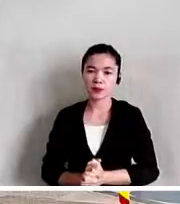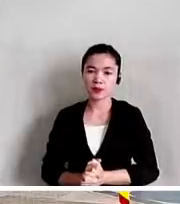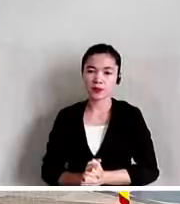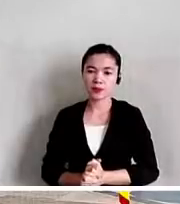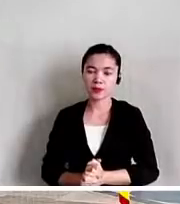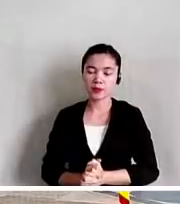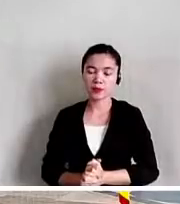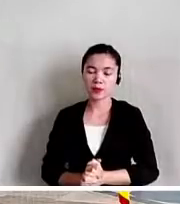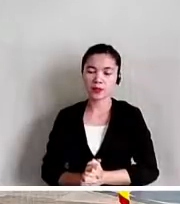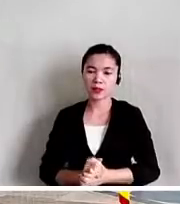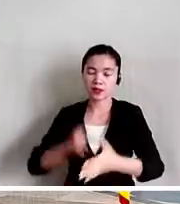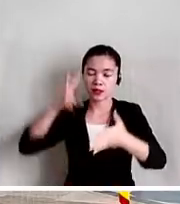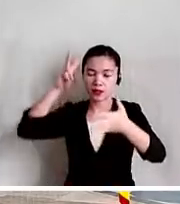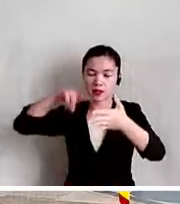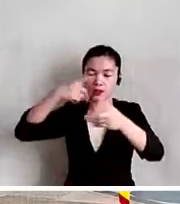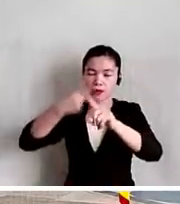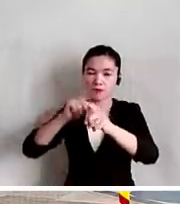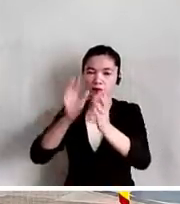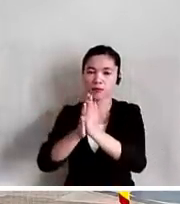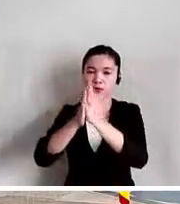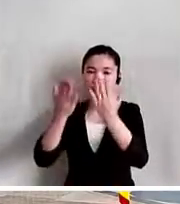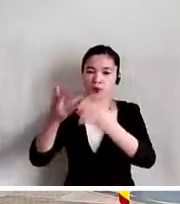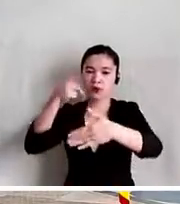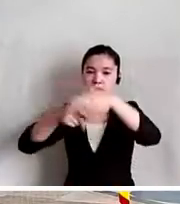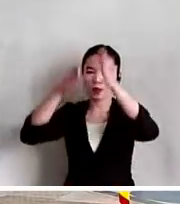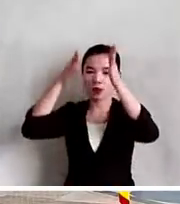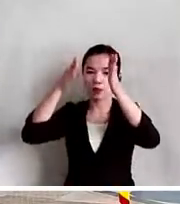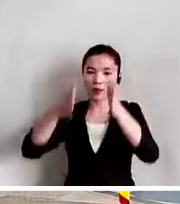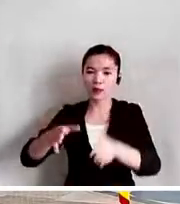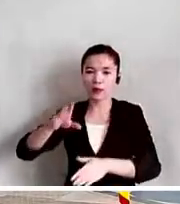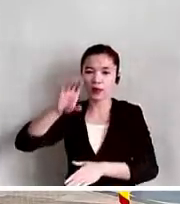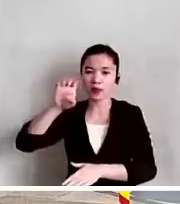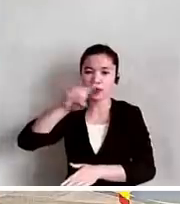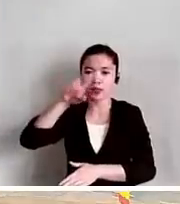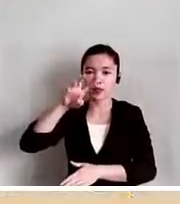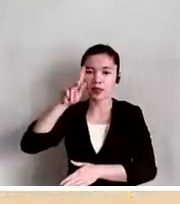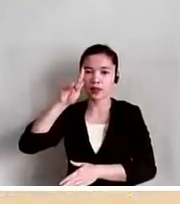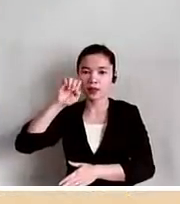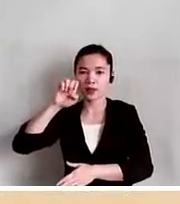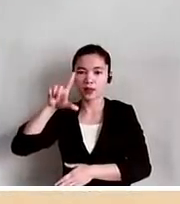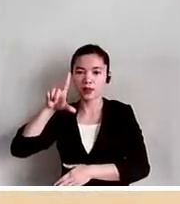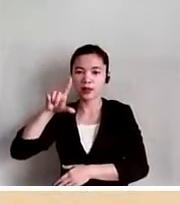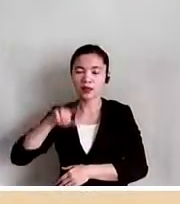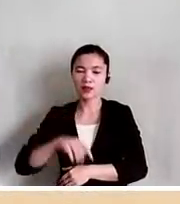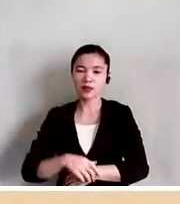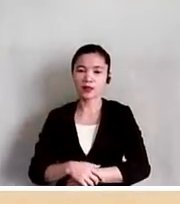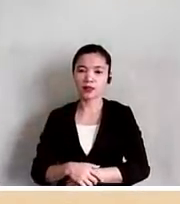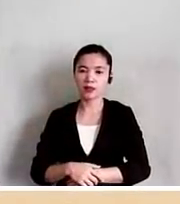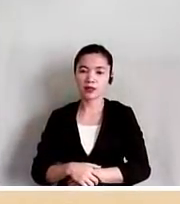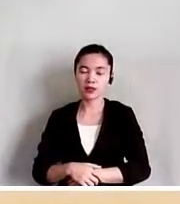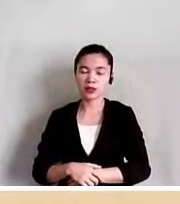A reading from the book of the prophet Ezekiel.